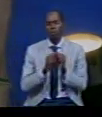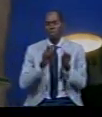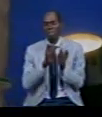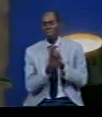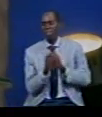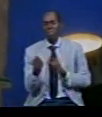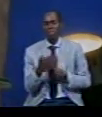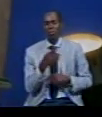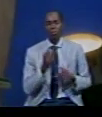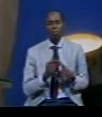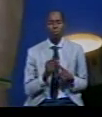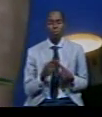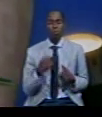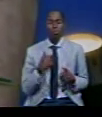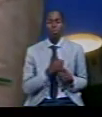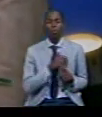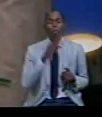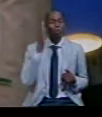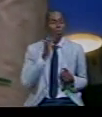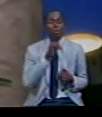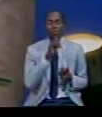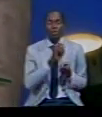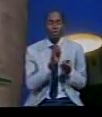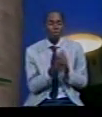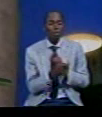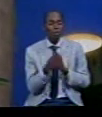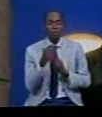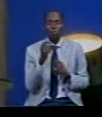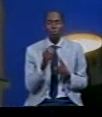we'll not change the word of God.